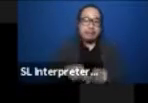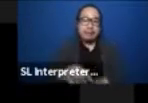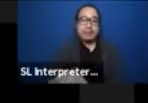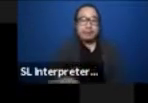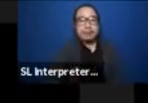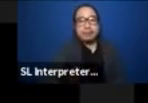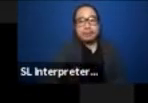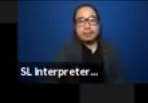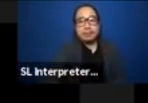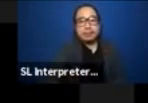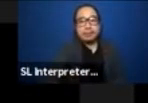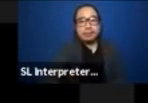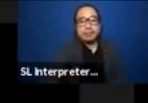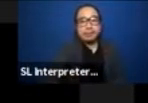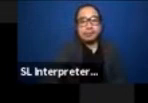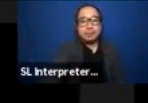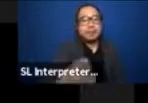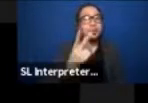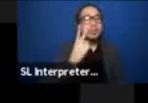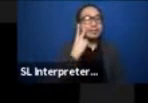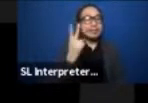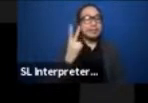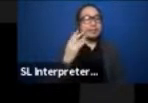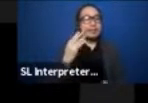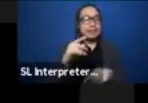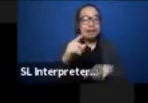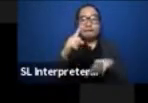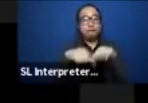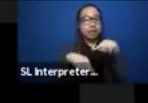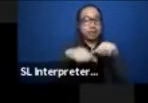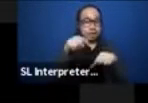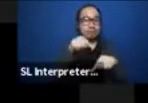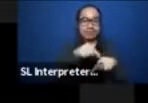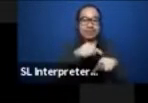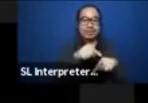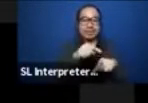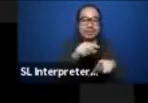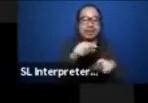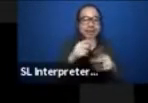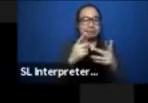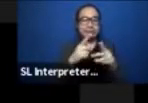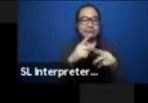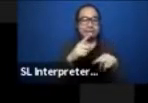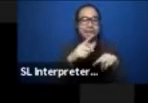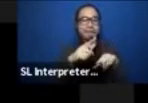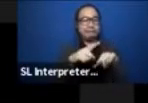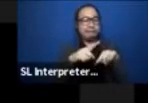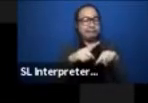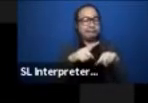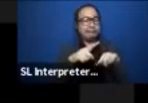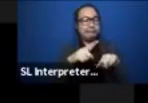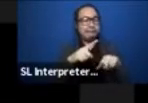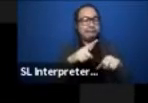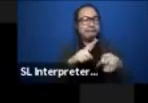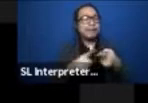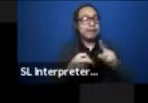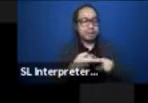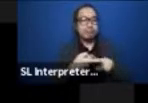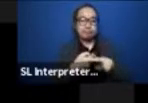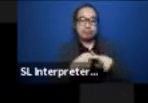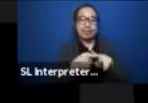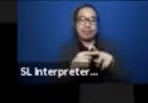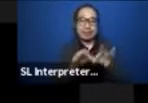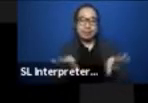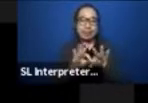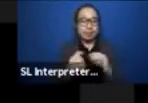Moving on, friendships were seen as a site, a very important site of care and support building among men. So